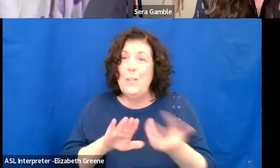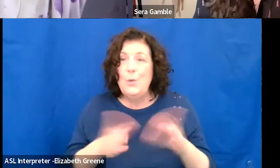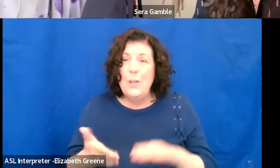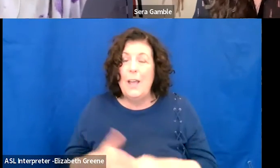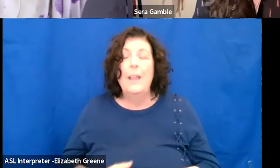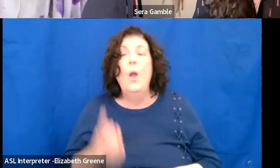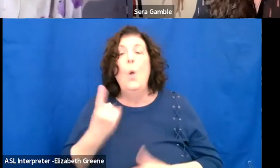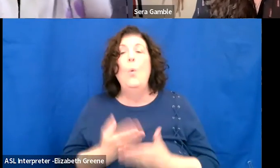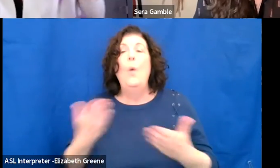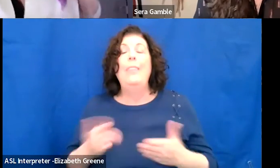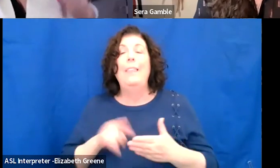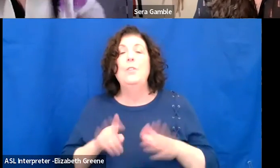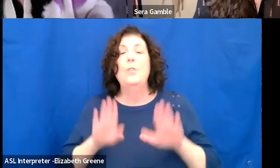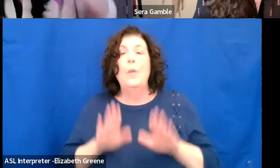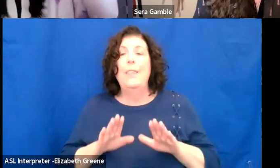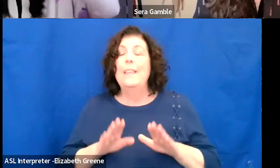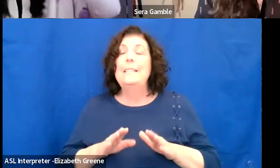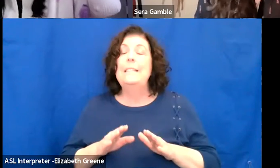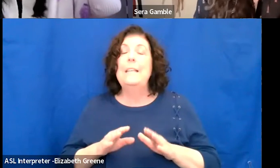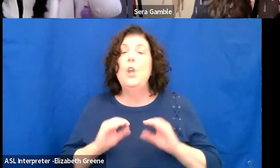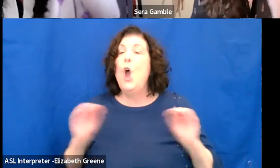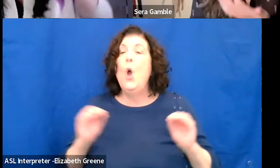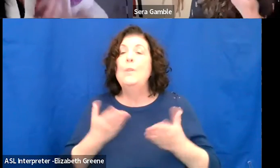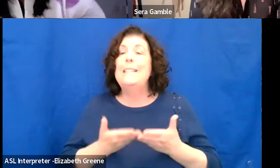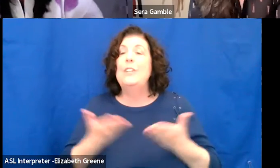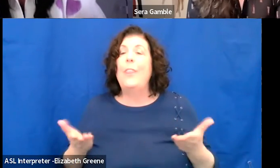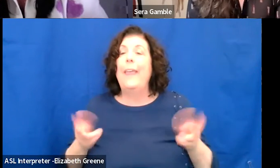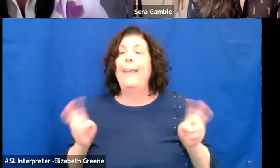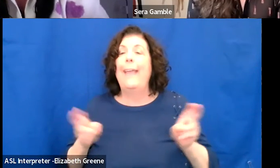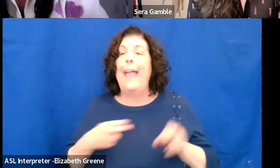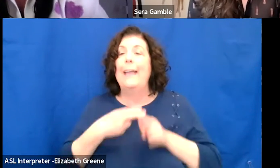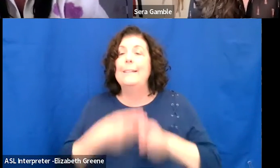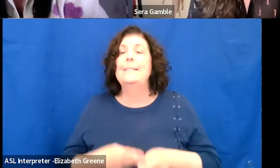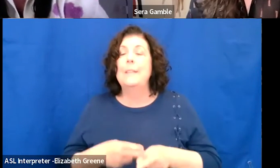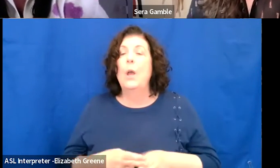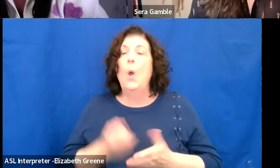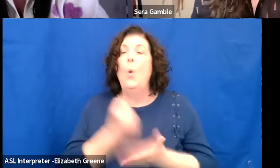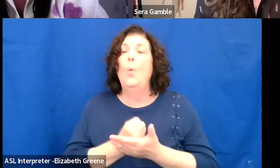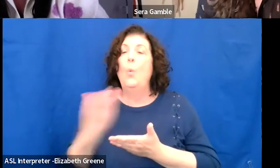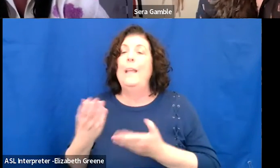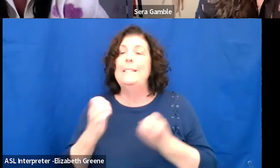being a writer. There is no such thing as wasted effort. Everything you write is making you a better writer.